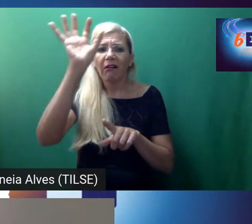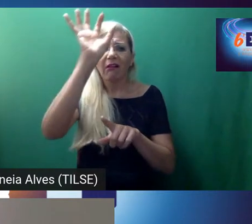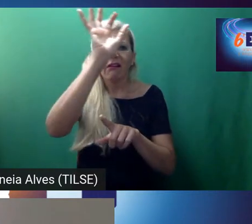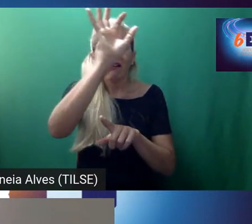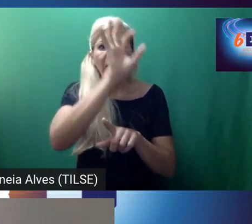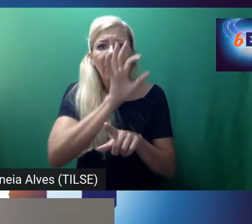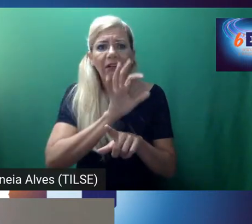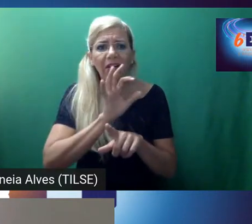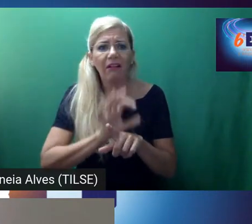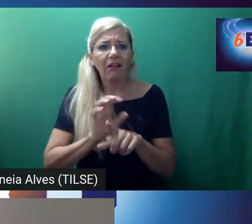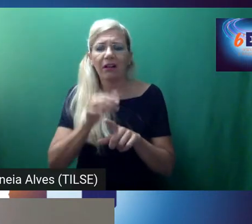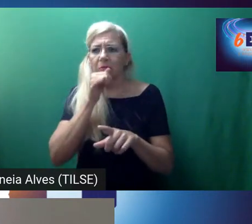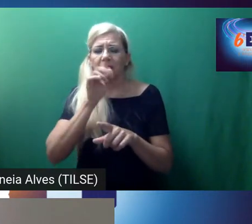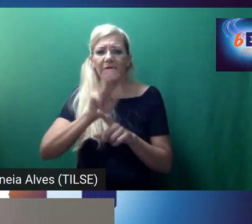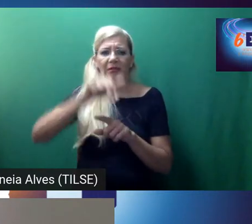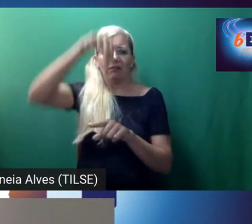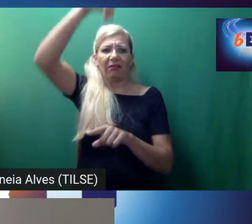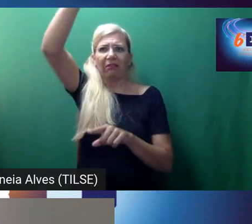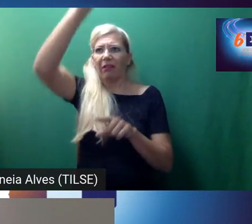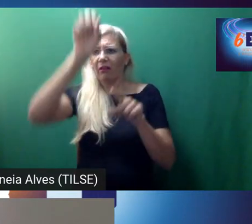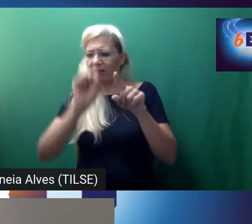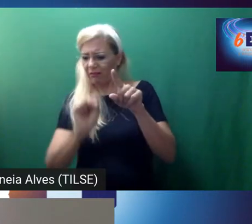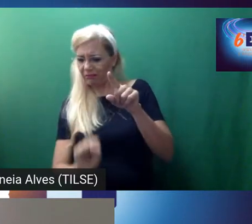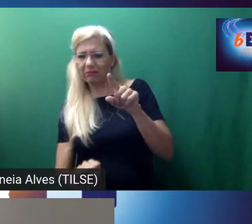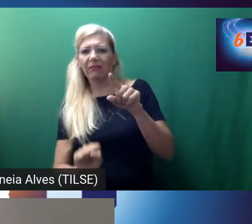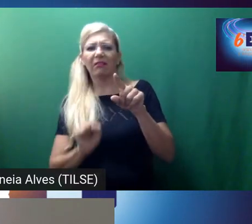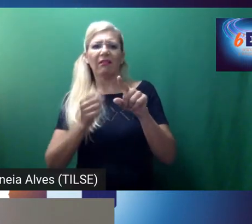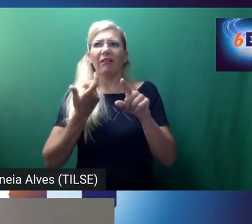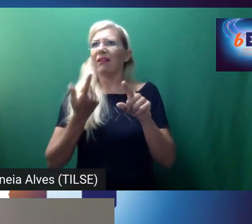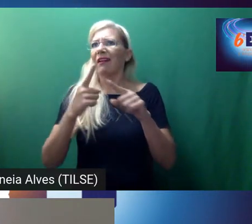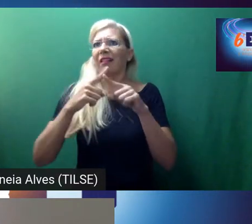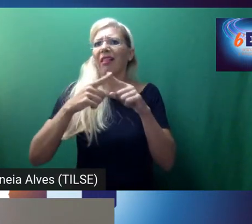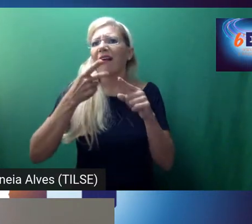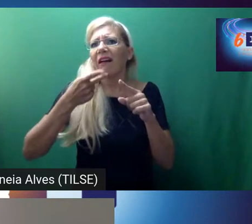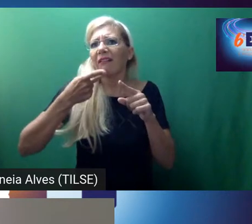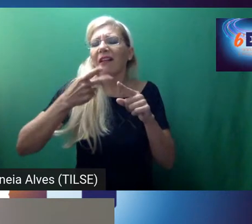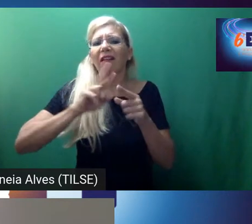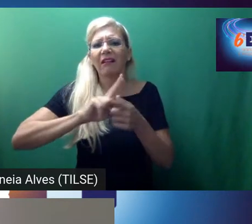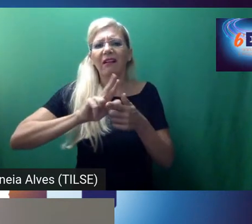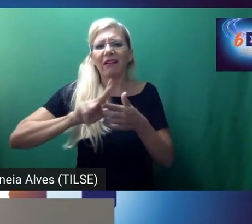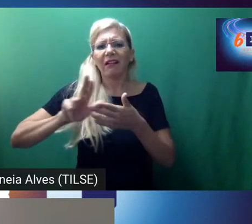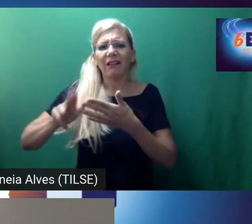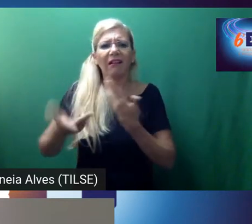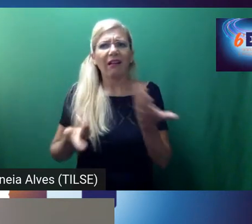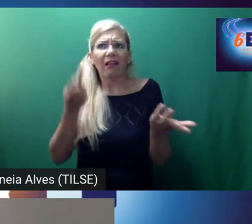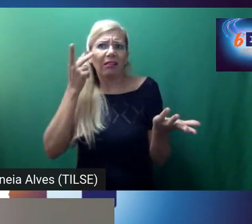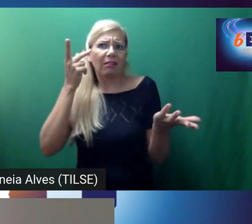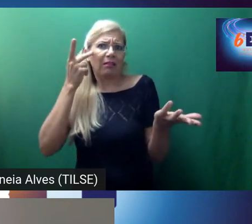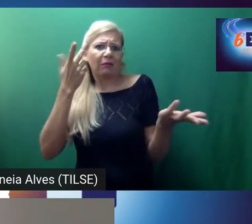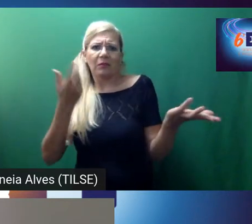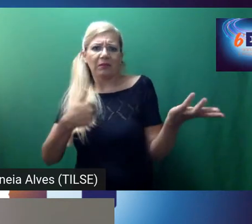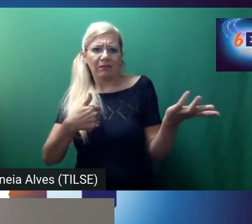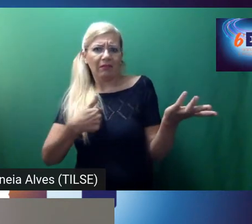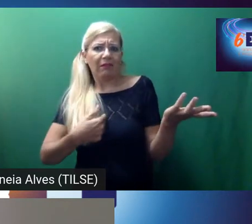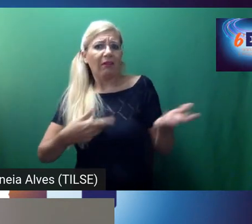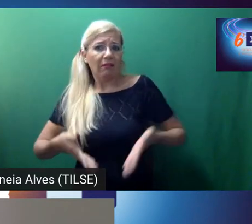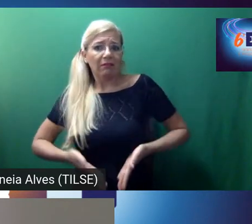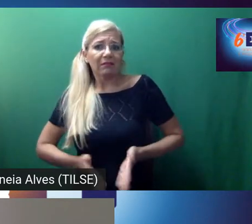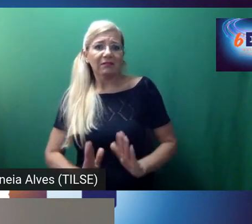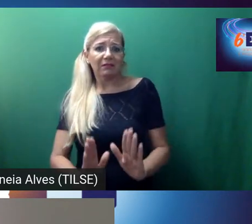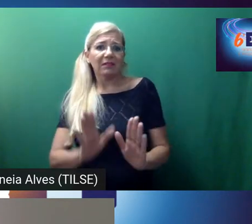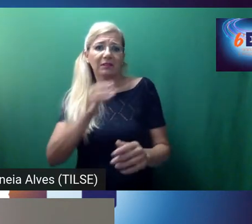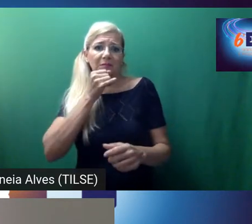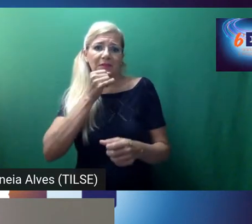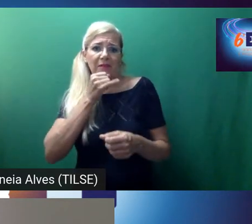from the north of Brazil to the south, the accents are very, very different. And in São Paulo, which is where I'm from the